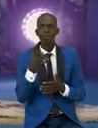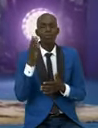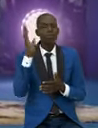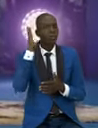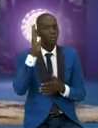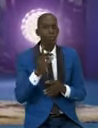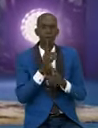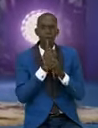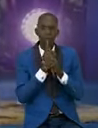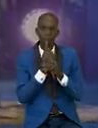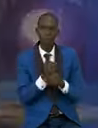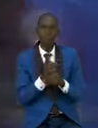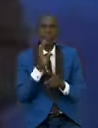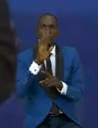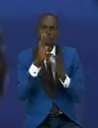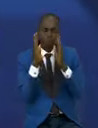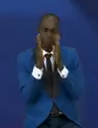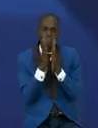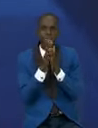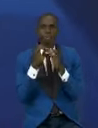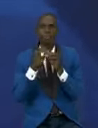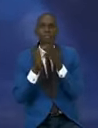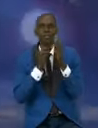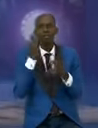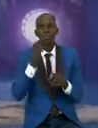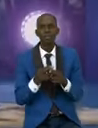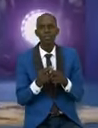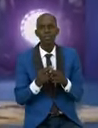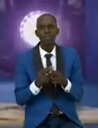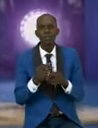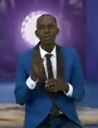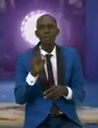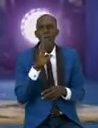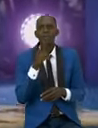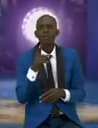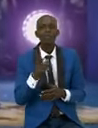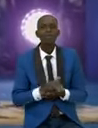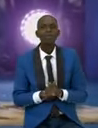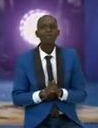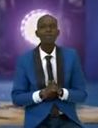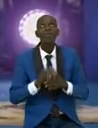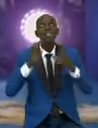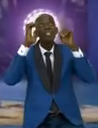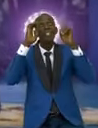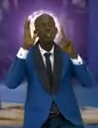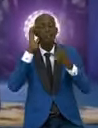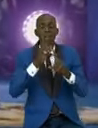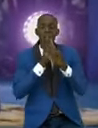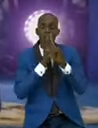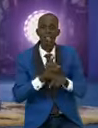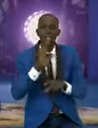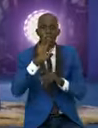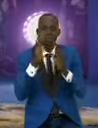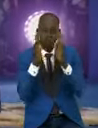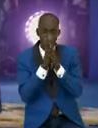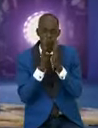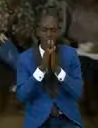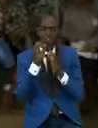answer your prayer. Where are you there? He will answer your prayer